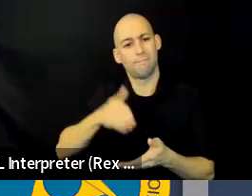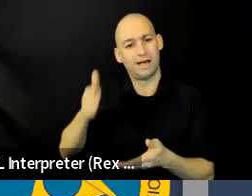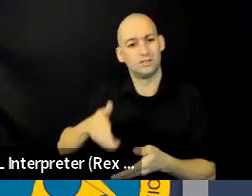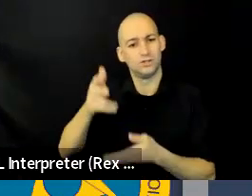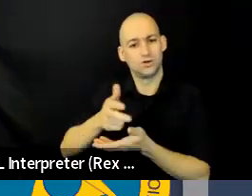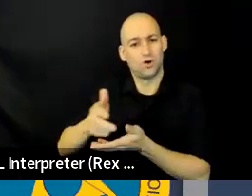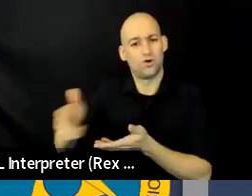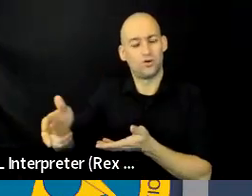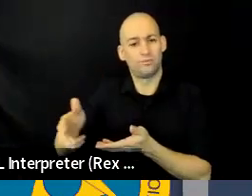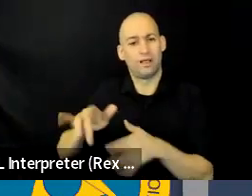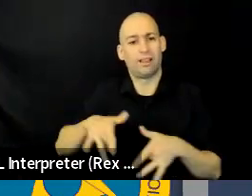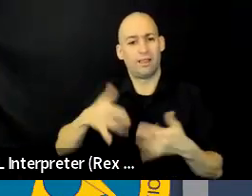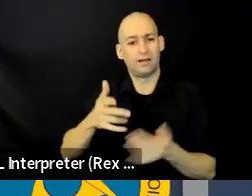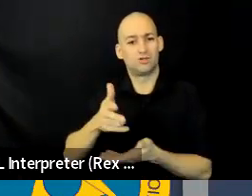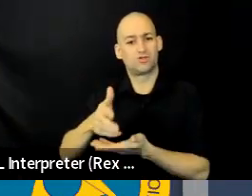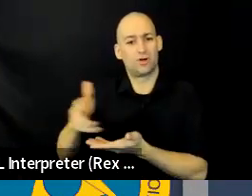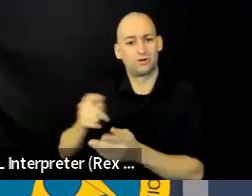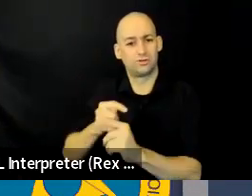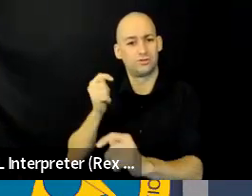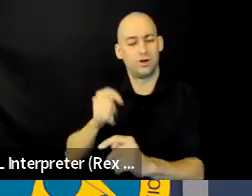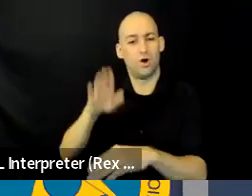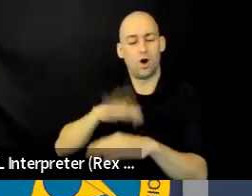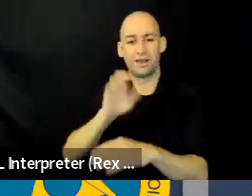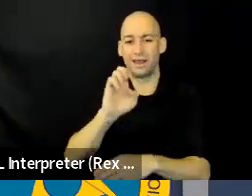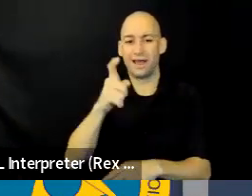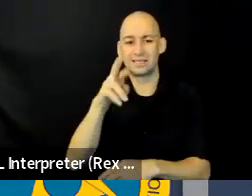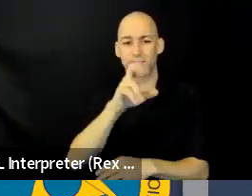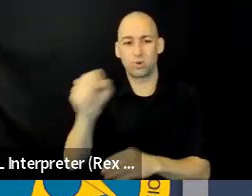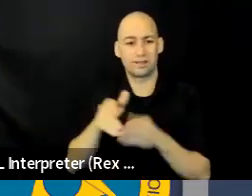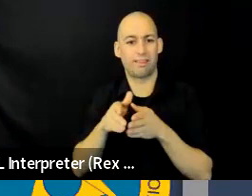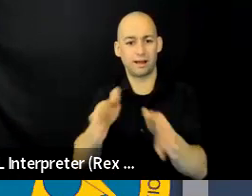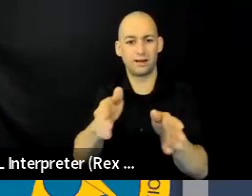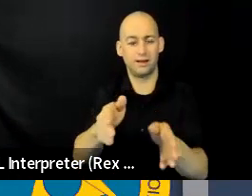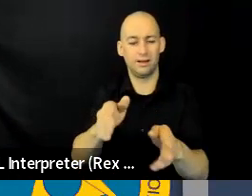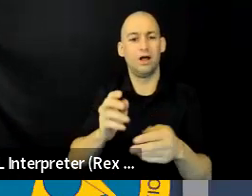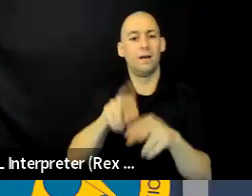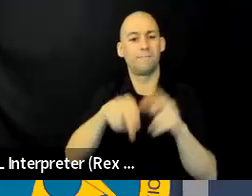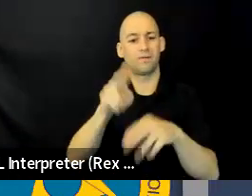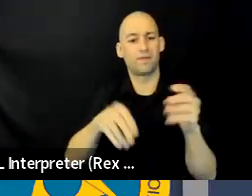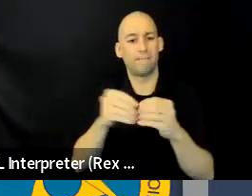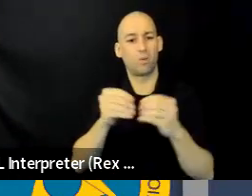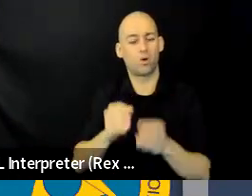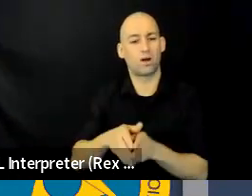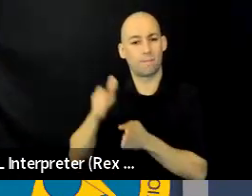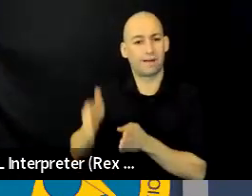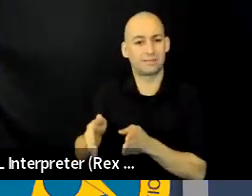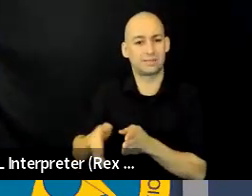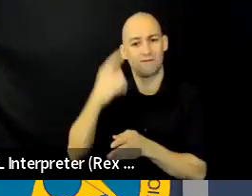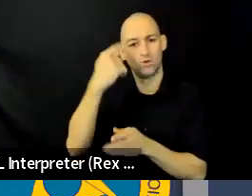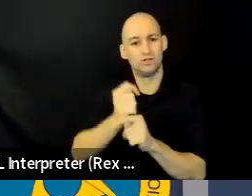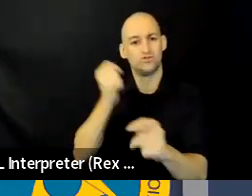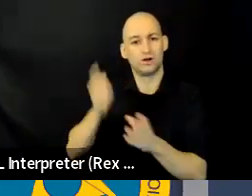trucks onto express lanes, we're then creating more capacity for the trucks to go on those